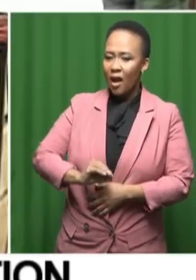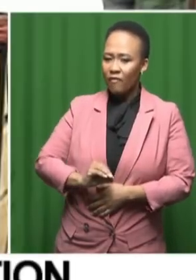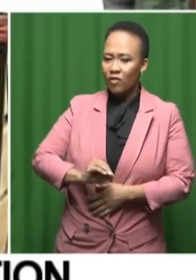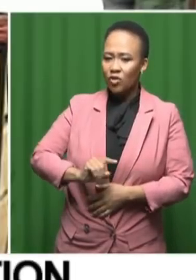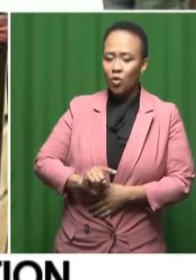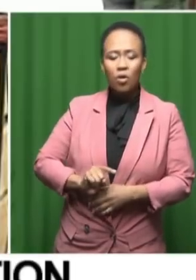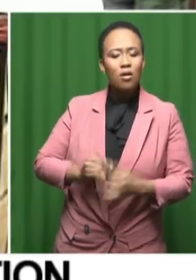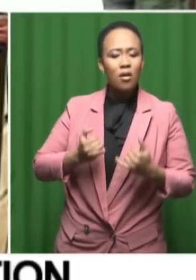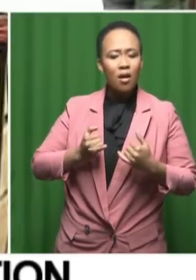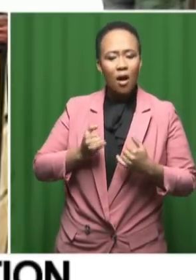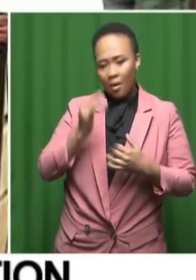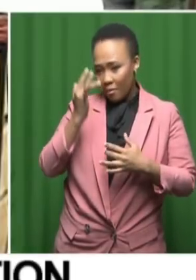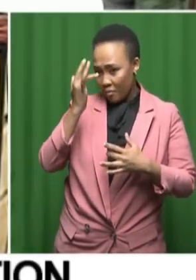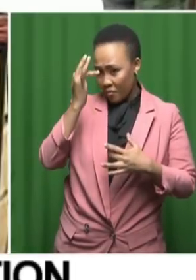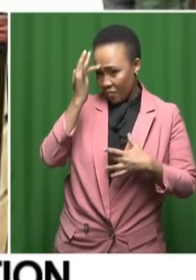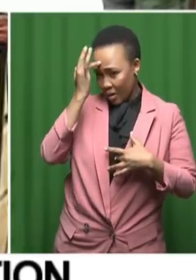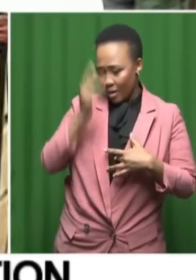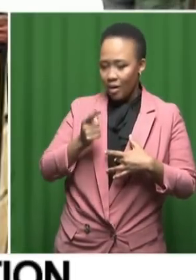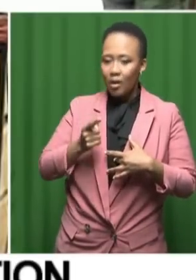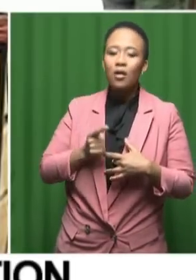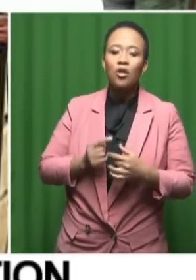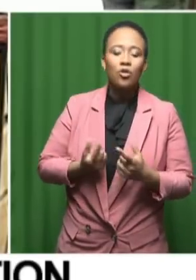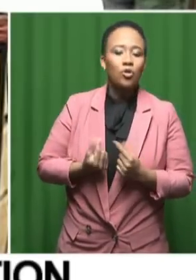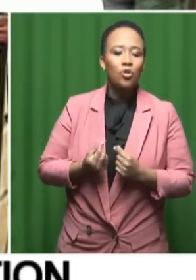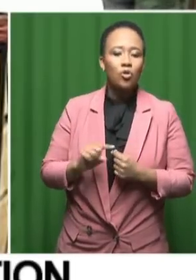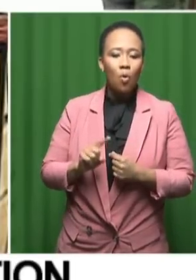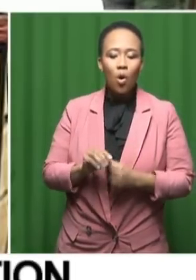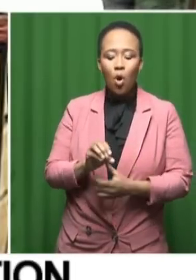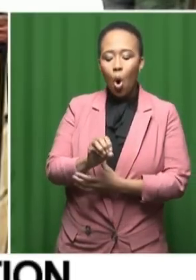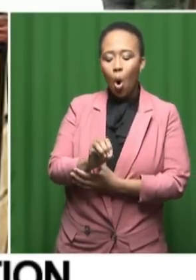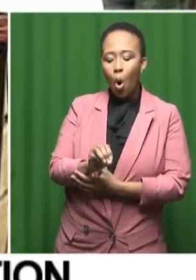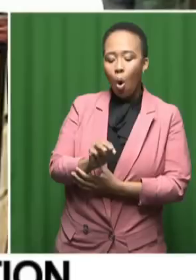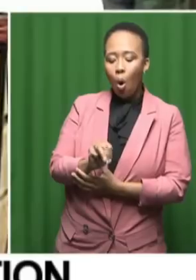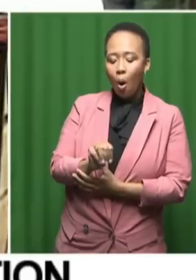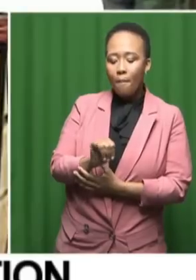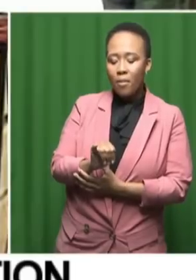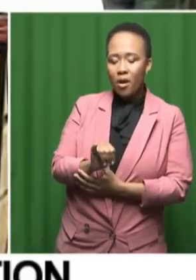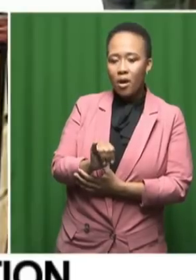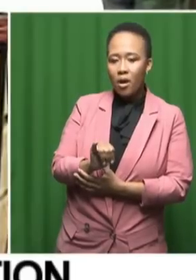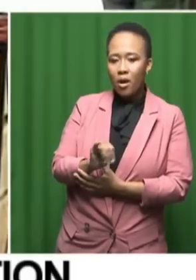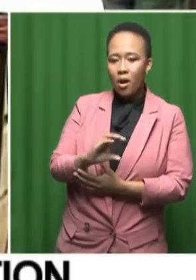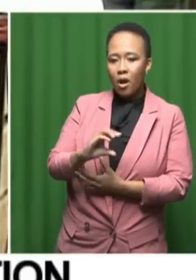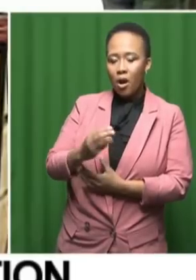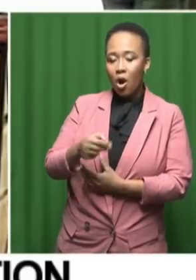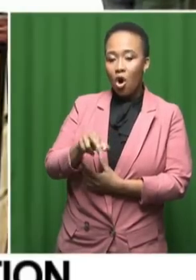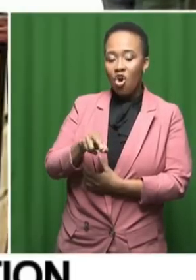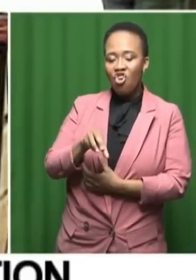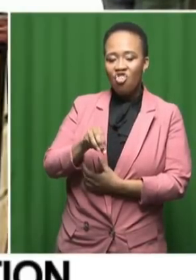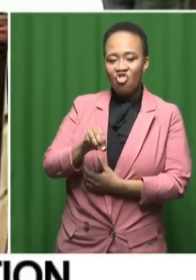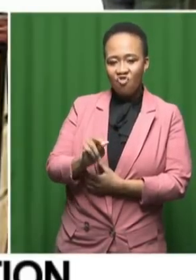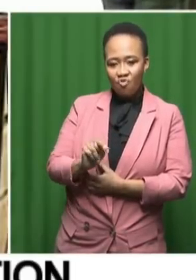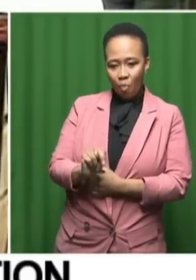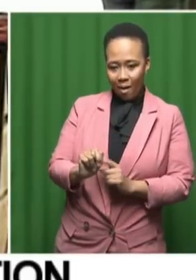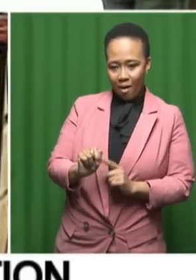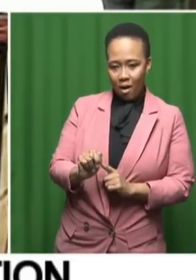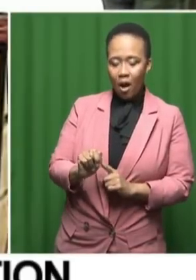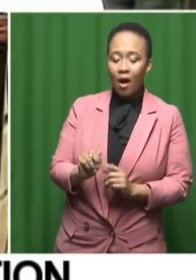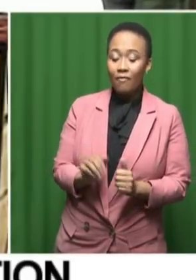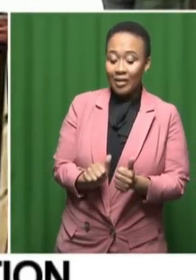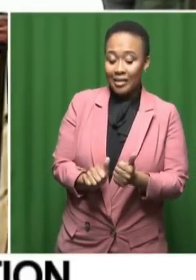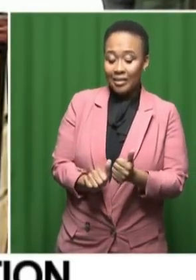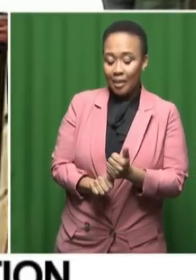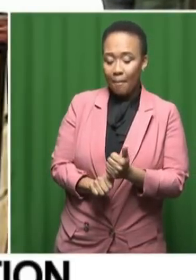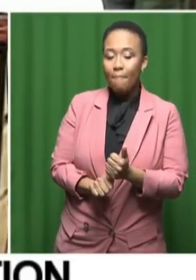is mutating, but it's mutating within the Omicron family in itself. So the current Kraken subvariant is also